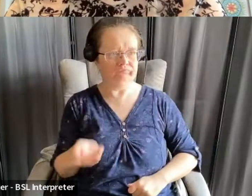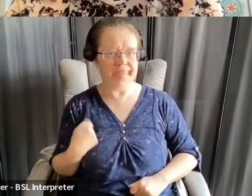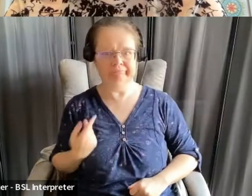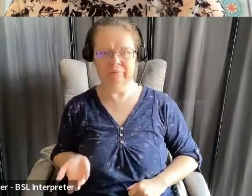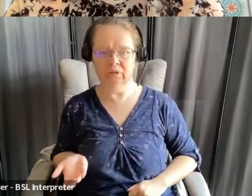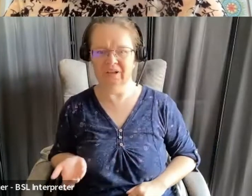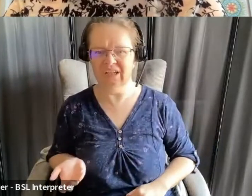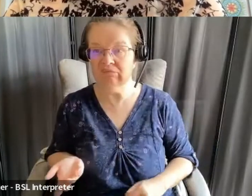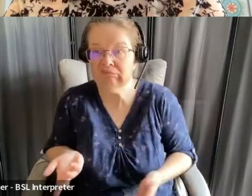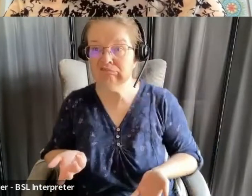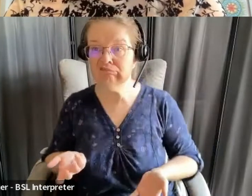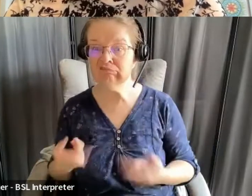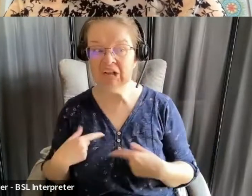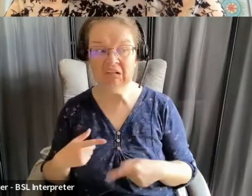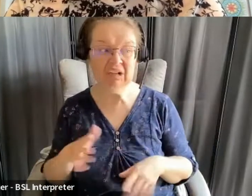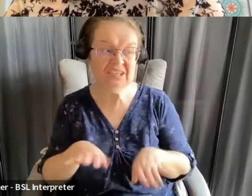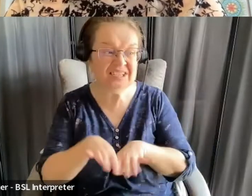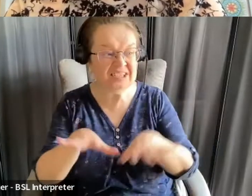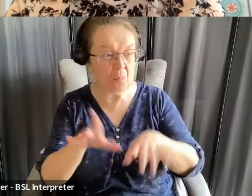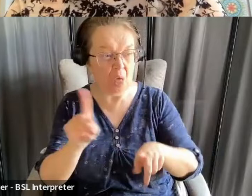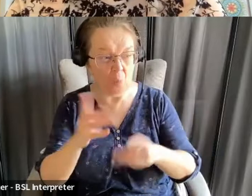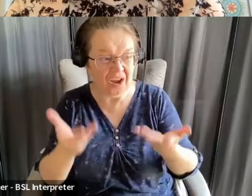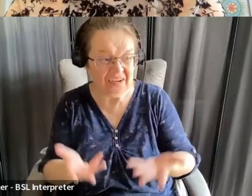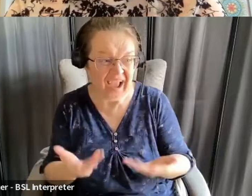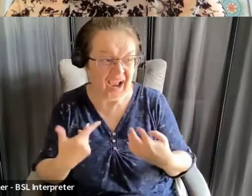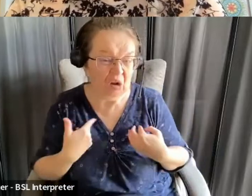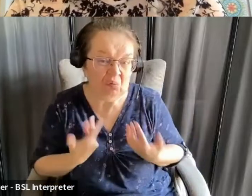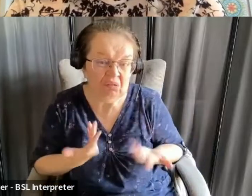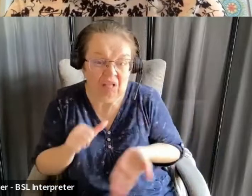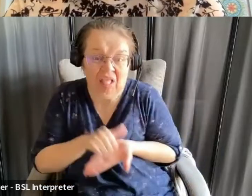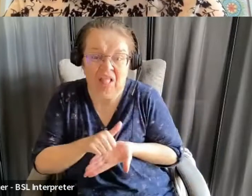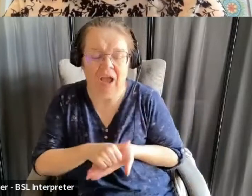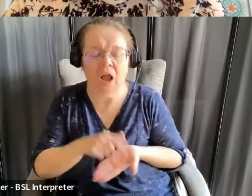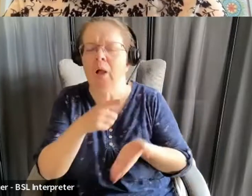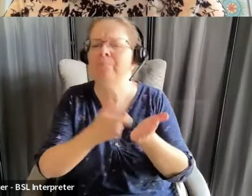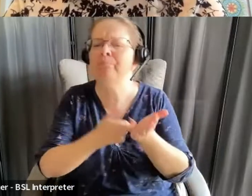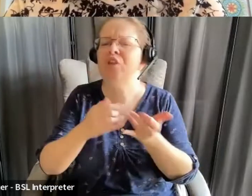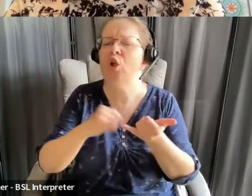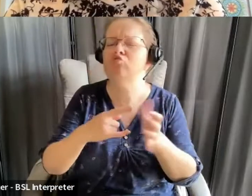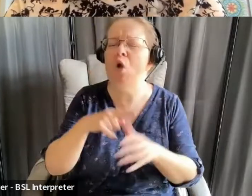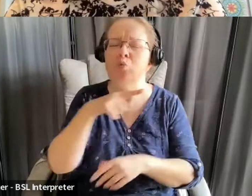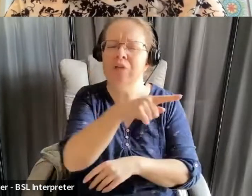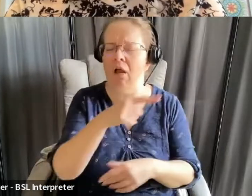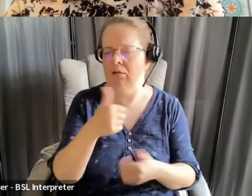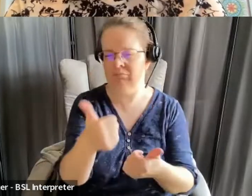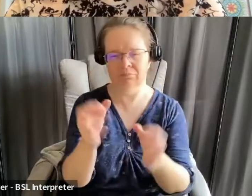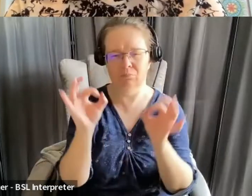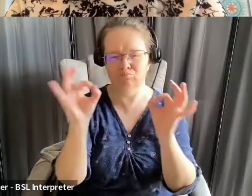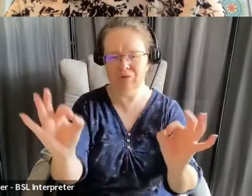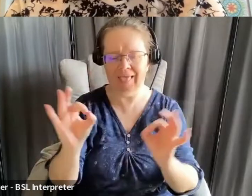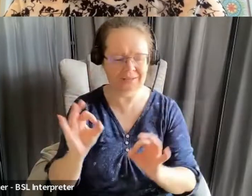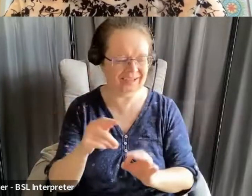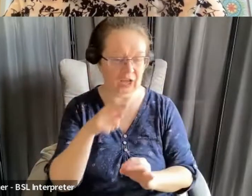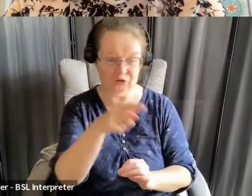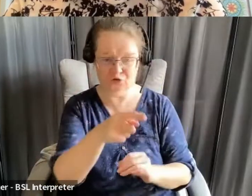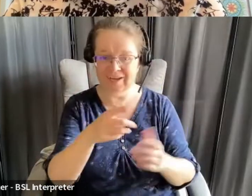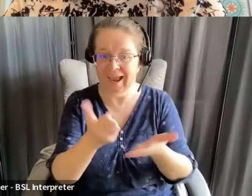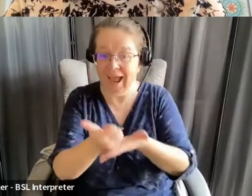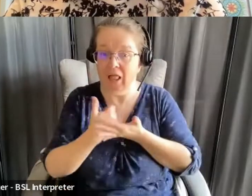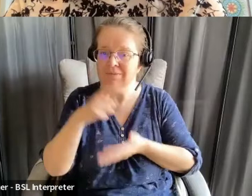suppose similar line to what I'm doing now. And Rosa was brilliant because she said, right, in a CV now